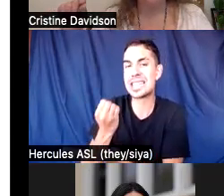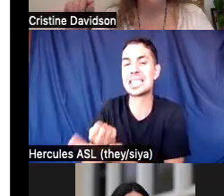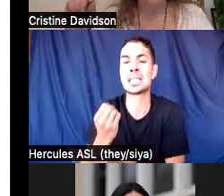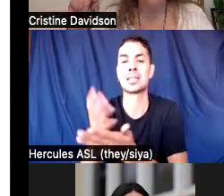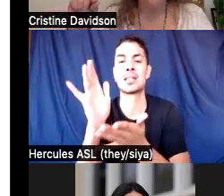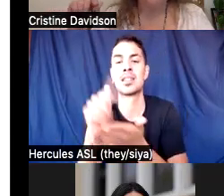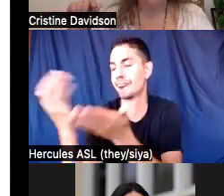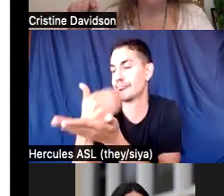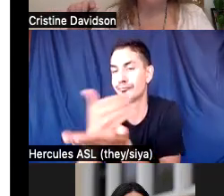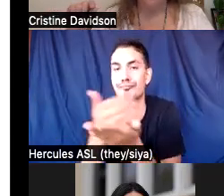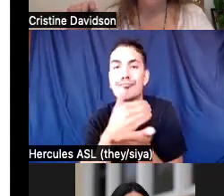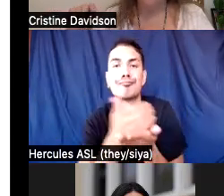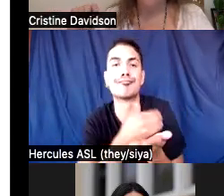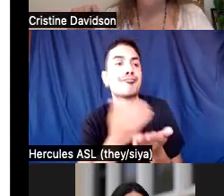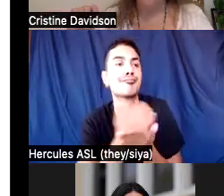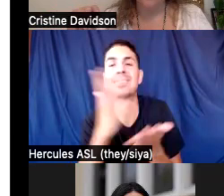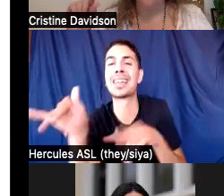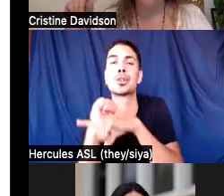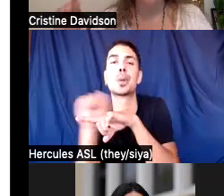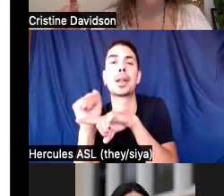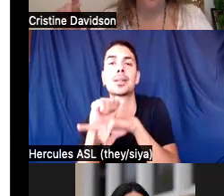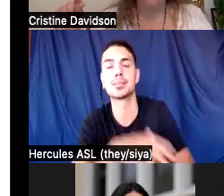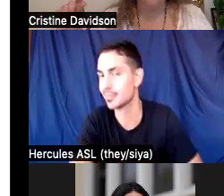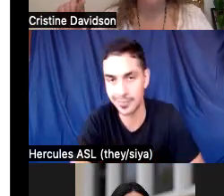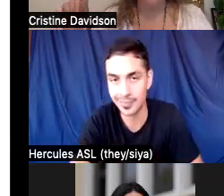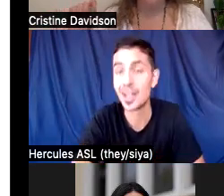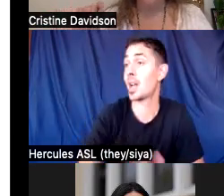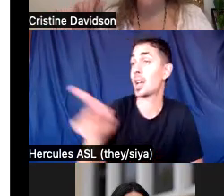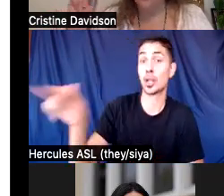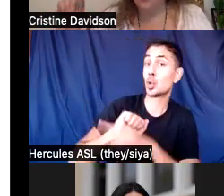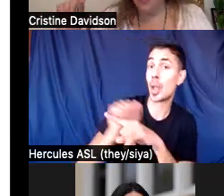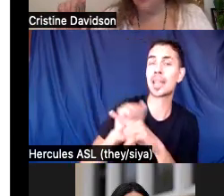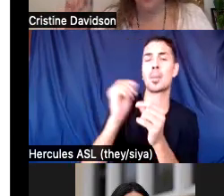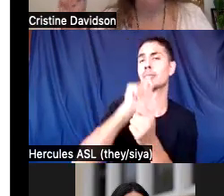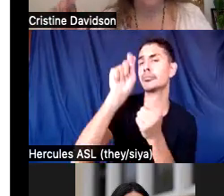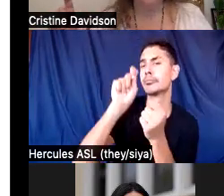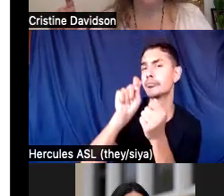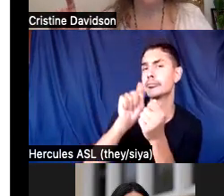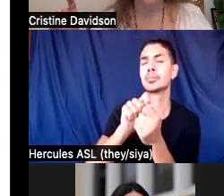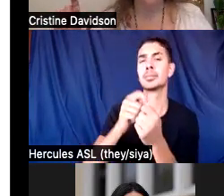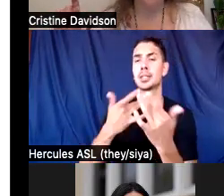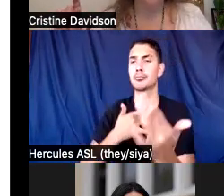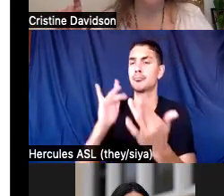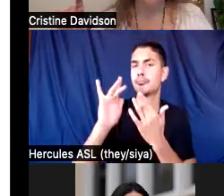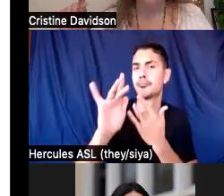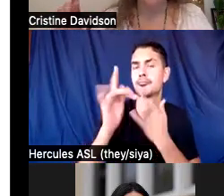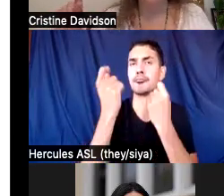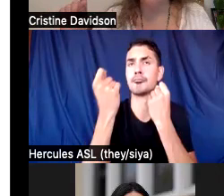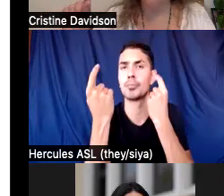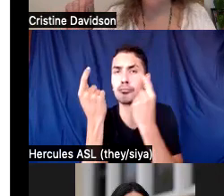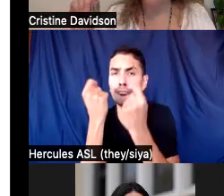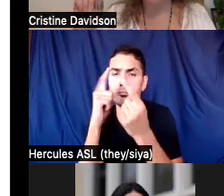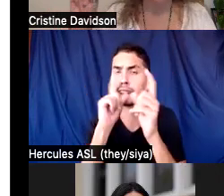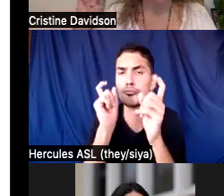to do. What they're not trained to do is hear the nuance and understand the complexities, especially in